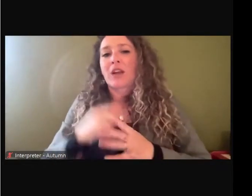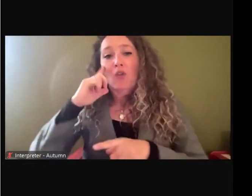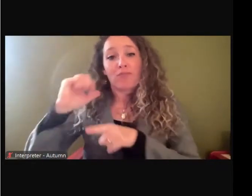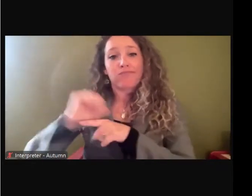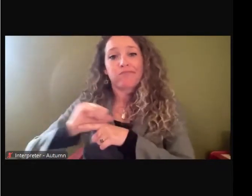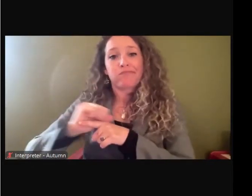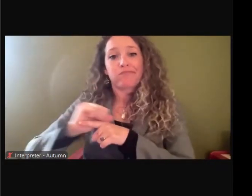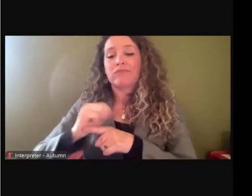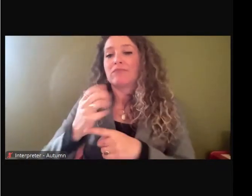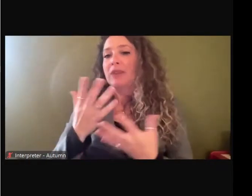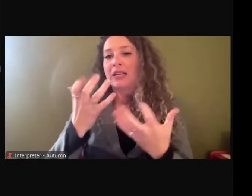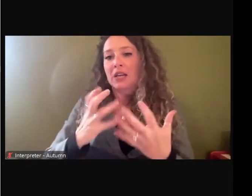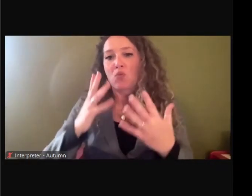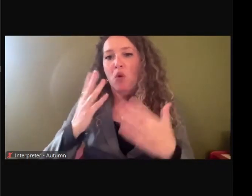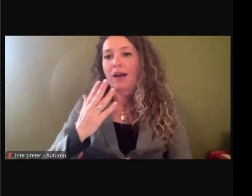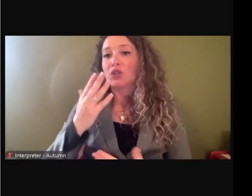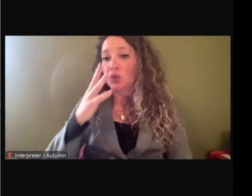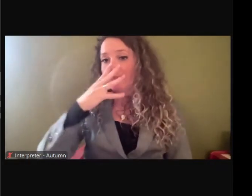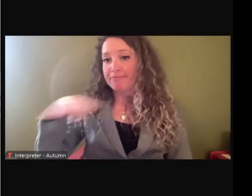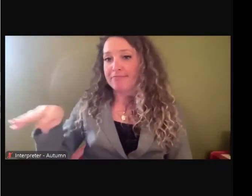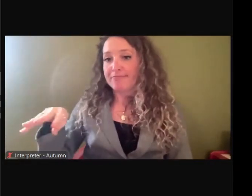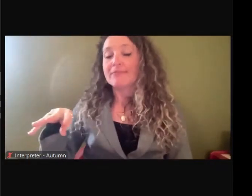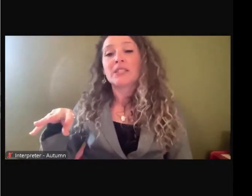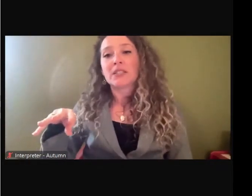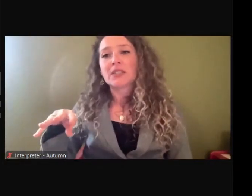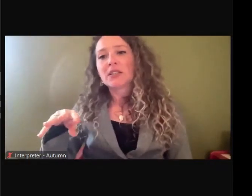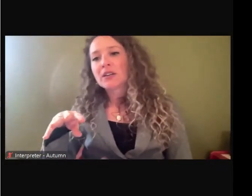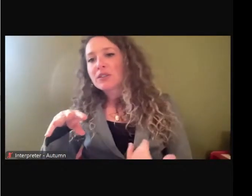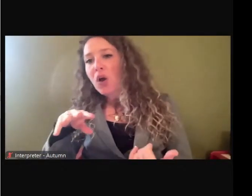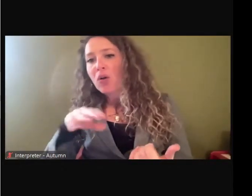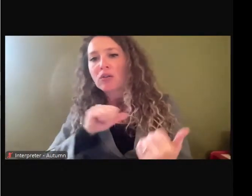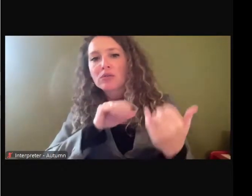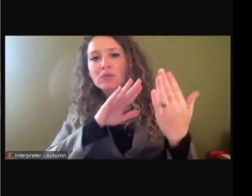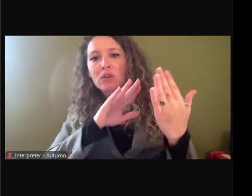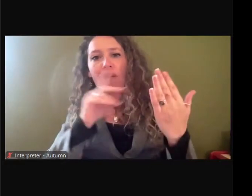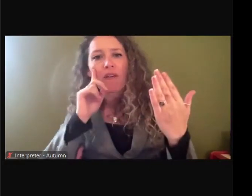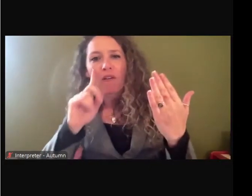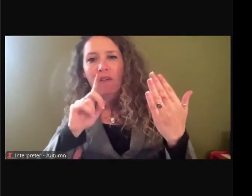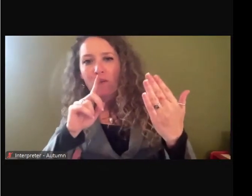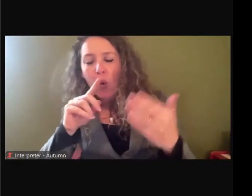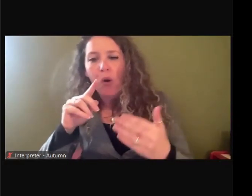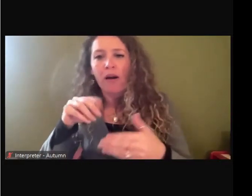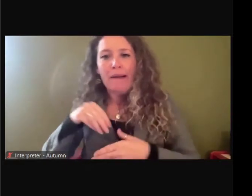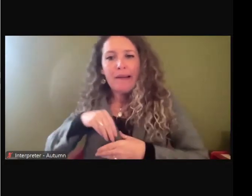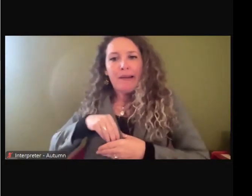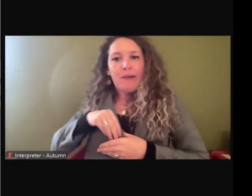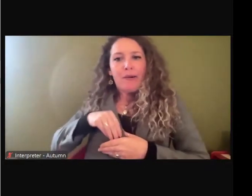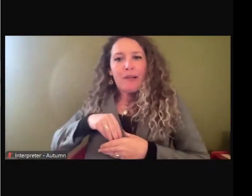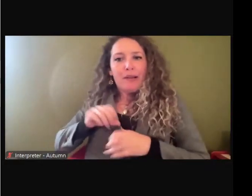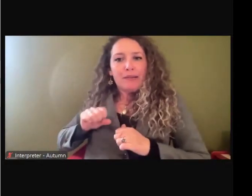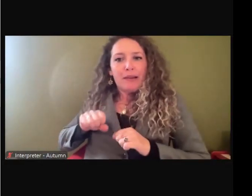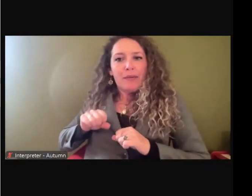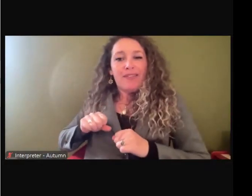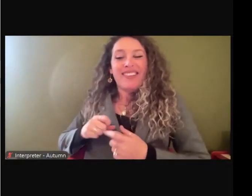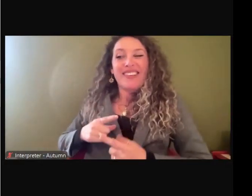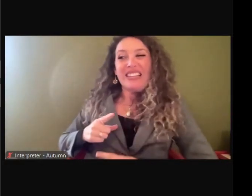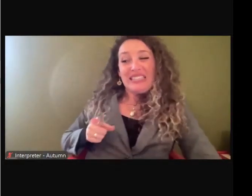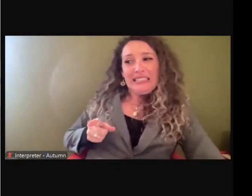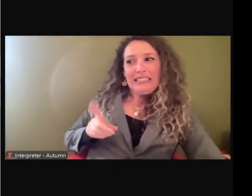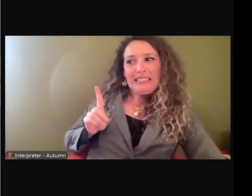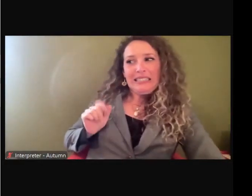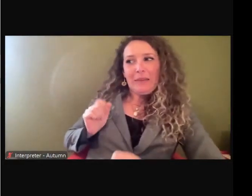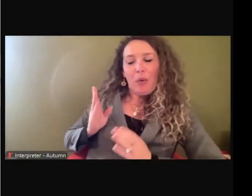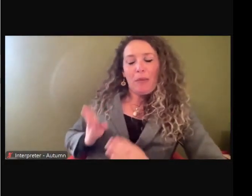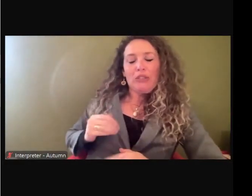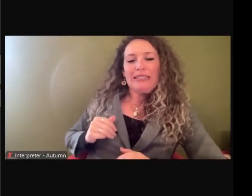with you today. We talk about techniques for challenging internalized ableism when people take in those beliefs that disabled people are inferior